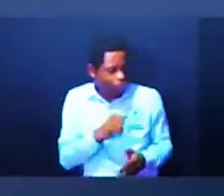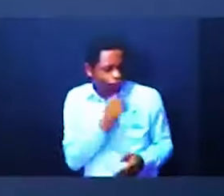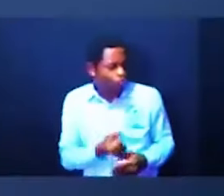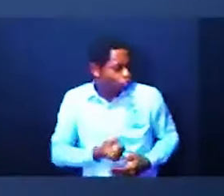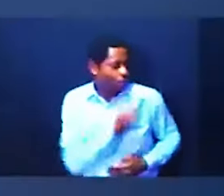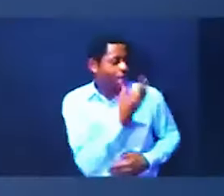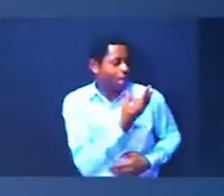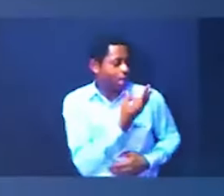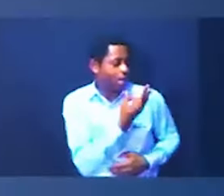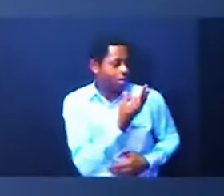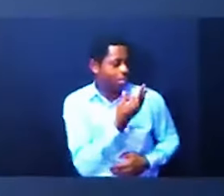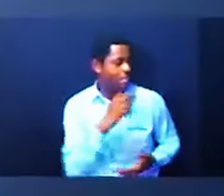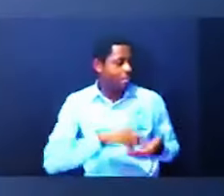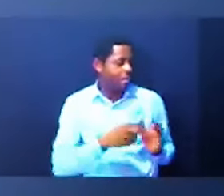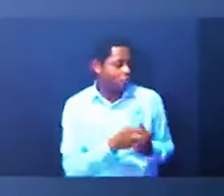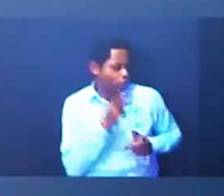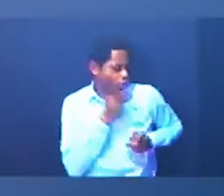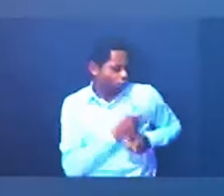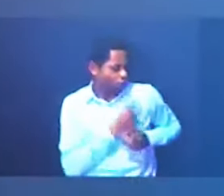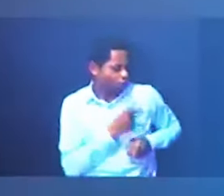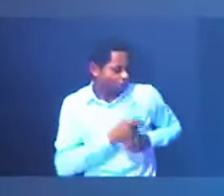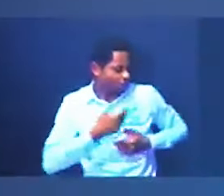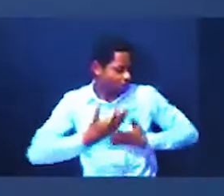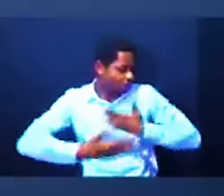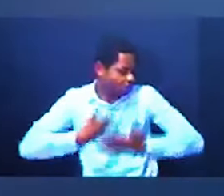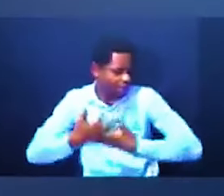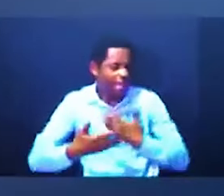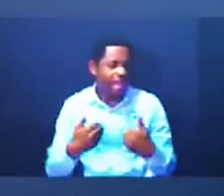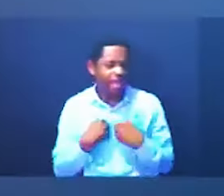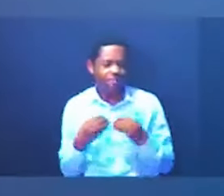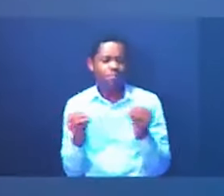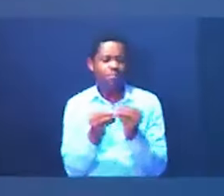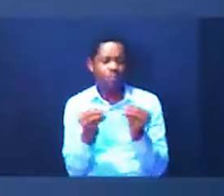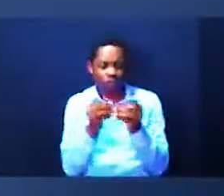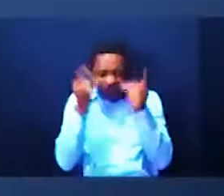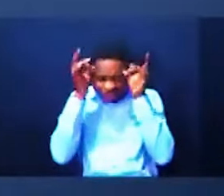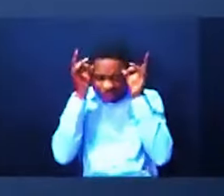it could have devastating consequences.